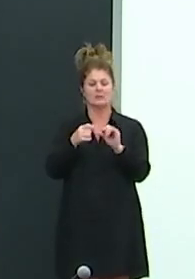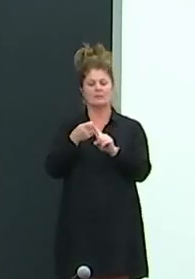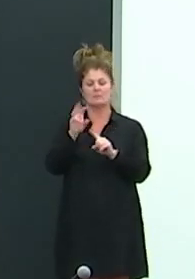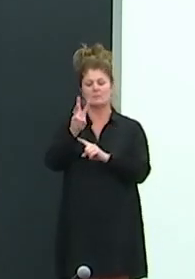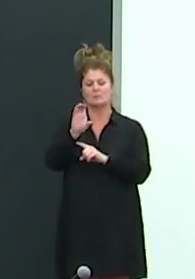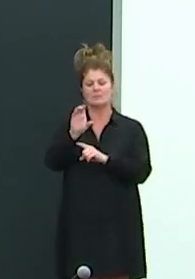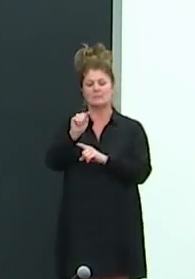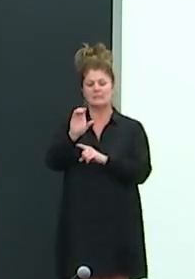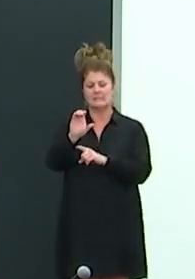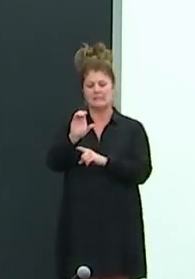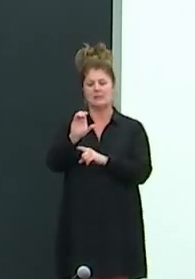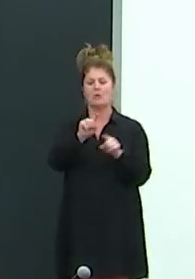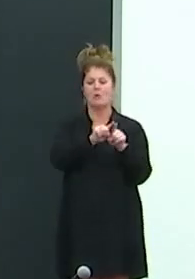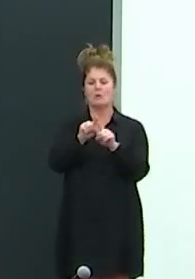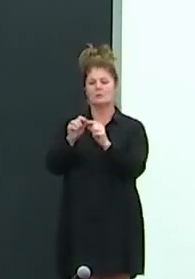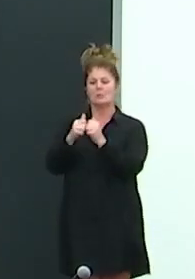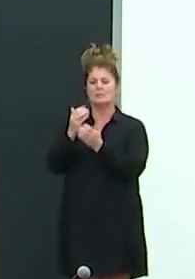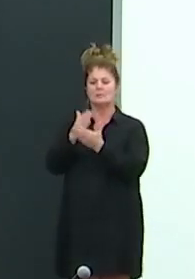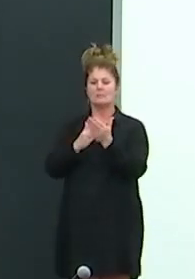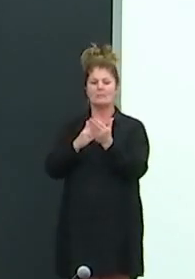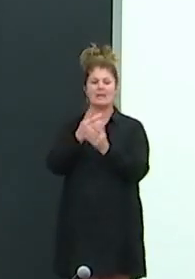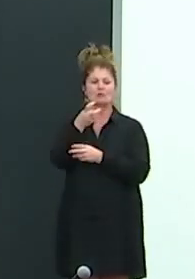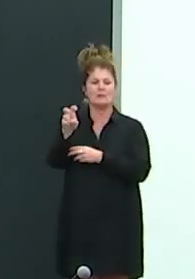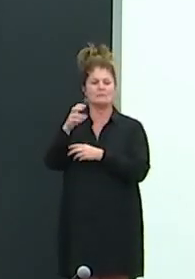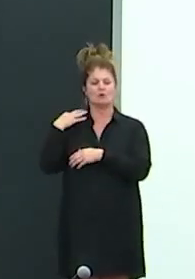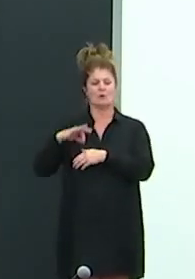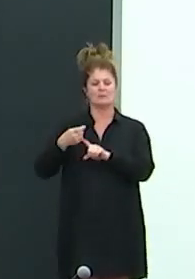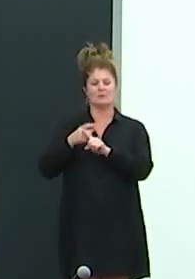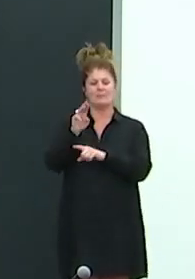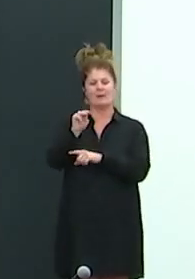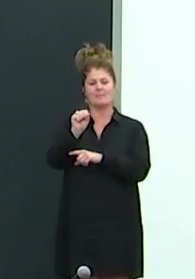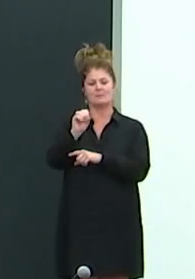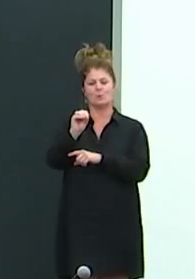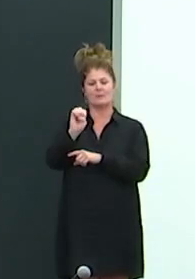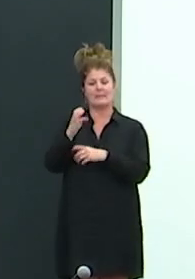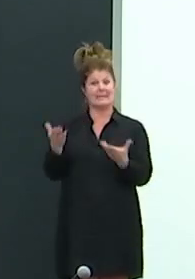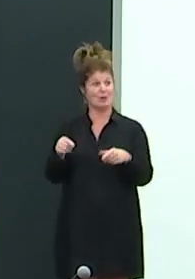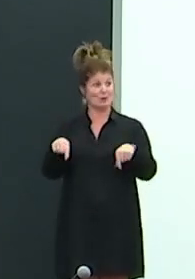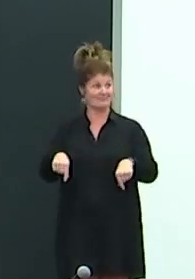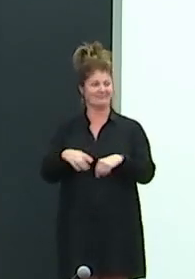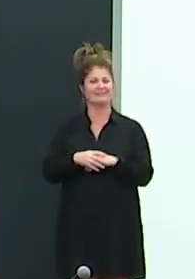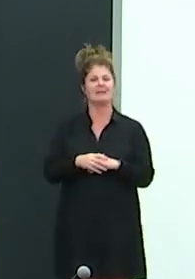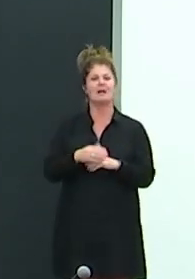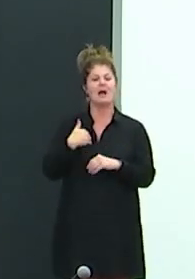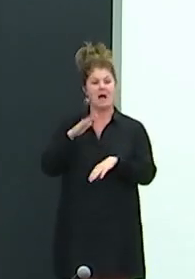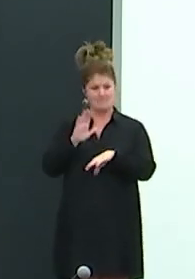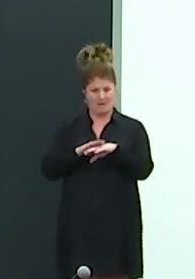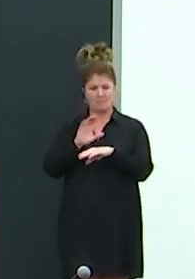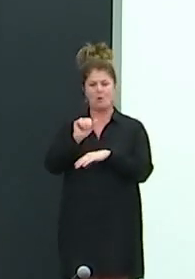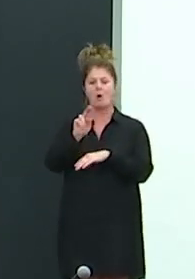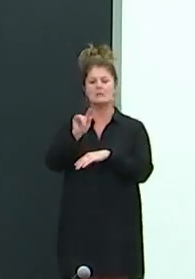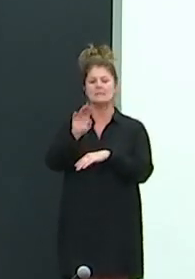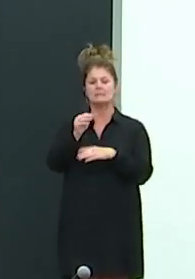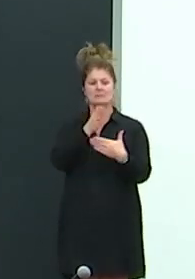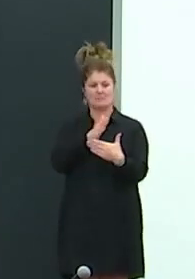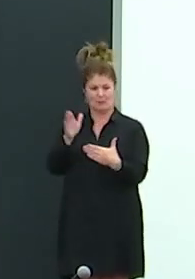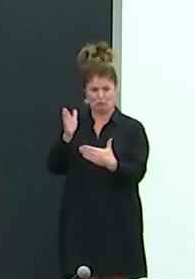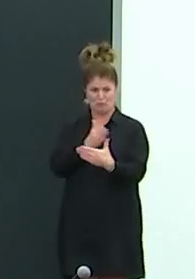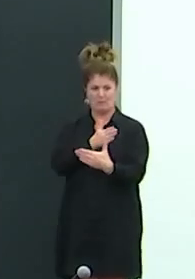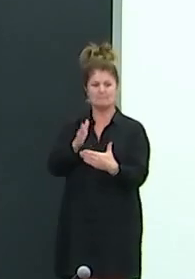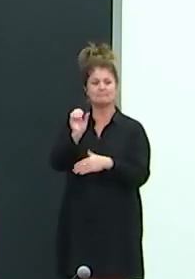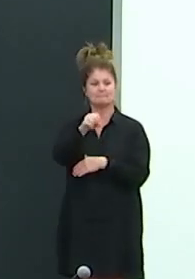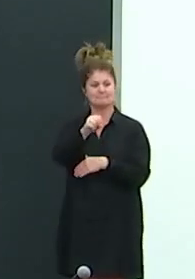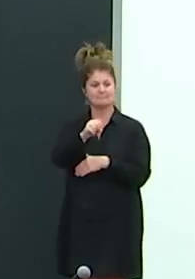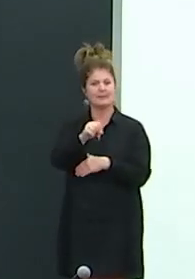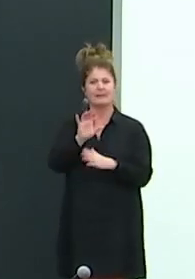WCTC, along with some of my transfer credits from MSOE here. And I'm on the autism spectrum. I take it as